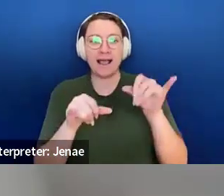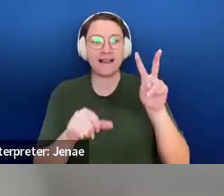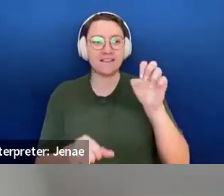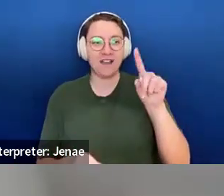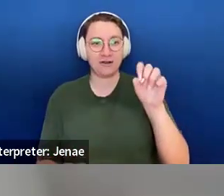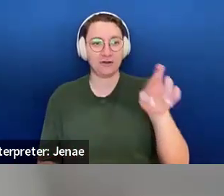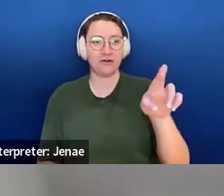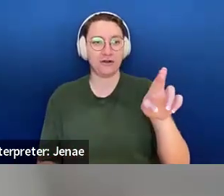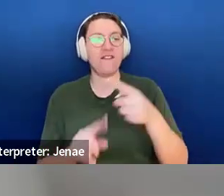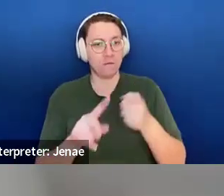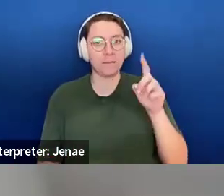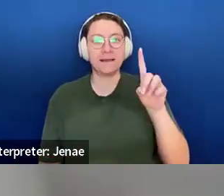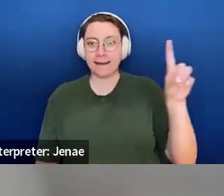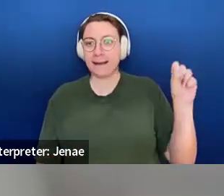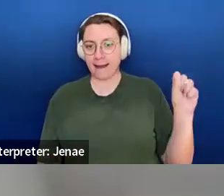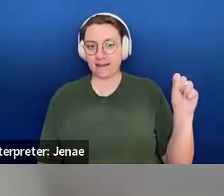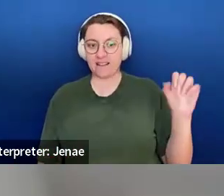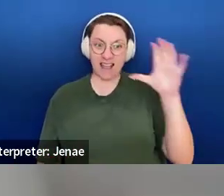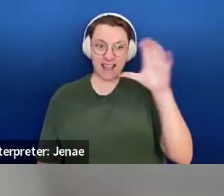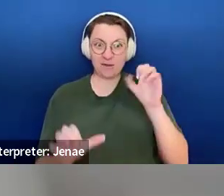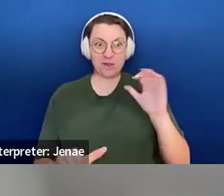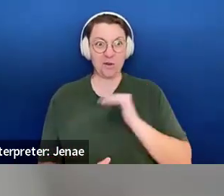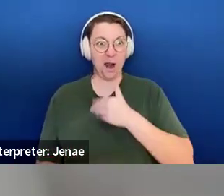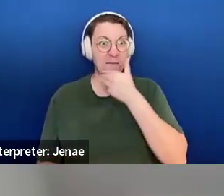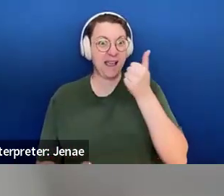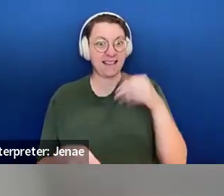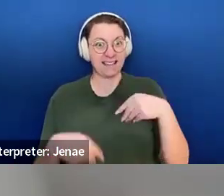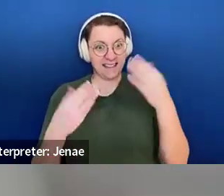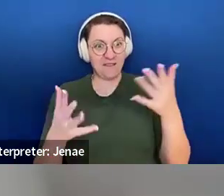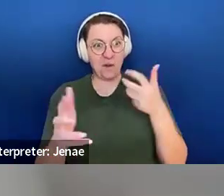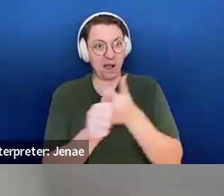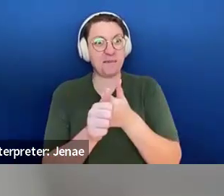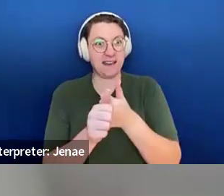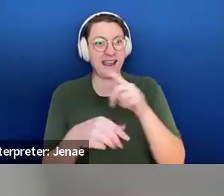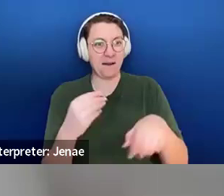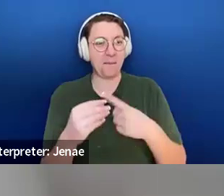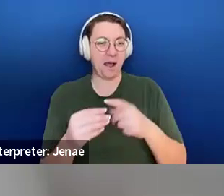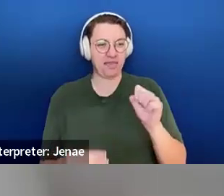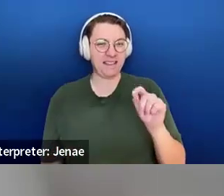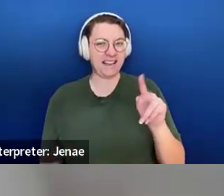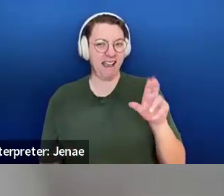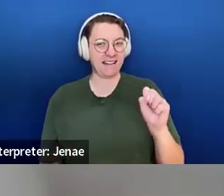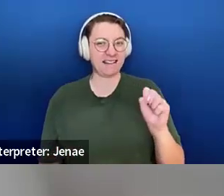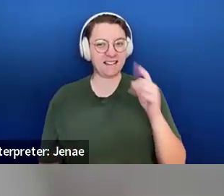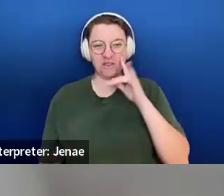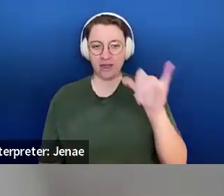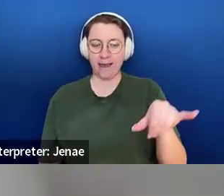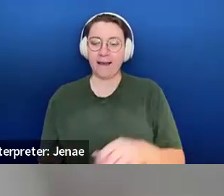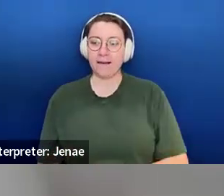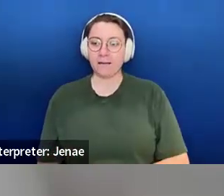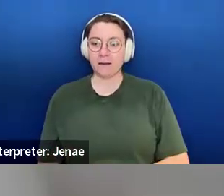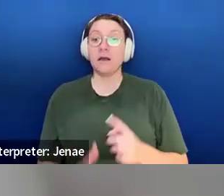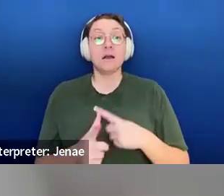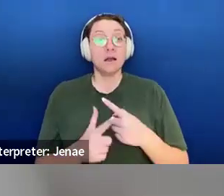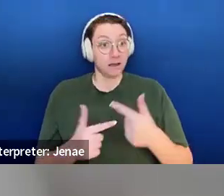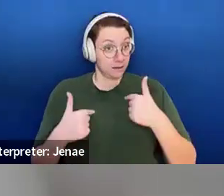Department of Developmental Services. And so I guess we're going to do our best to give you all a little bit of an update about what the status of that is. And then I had an opportunity